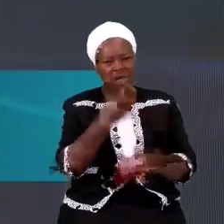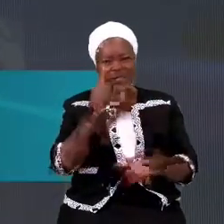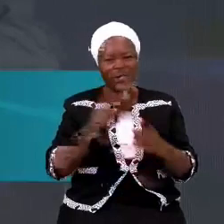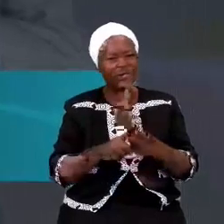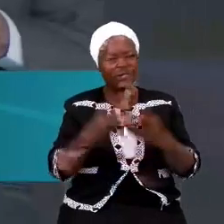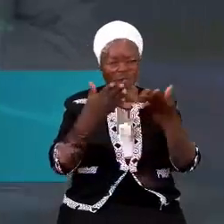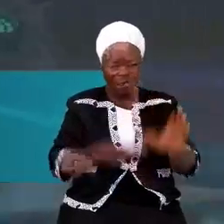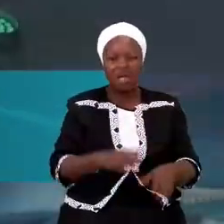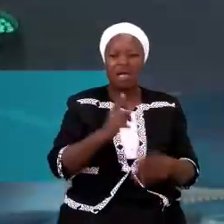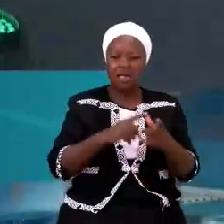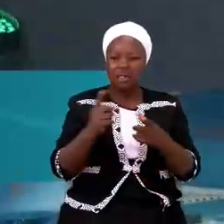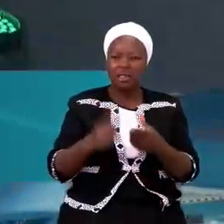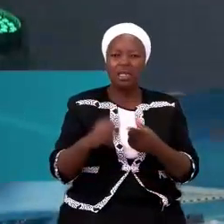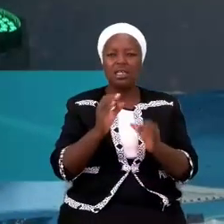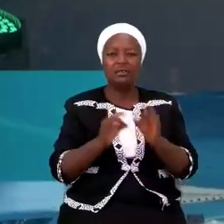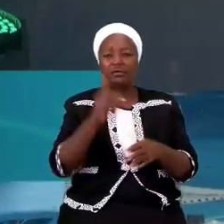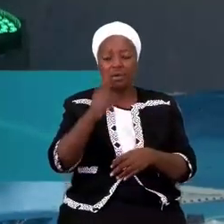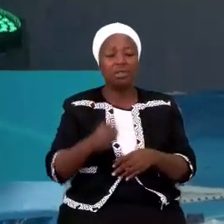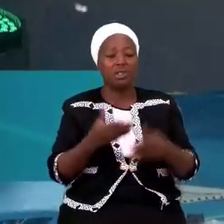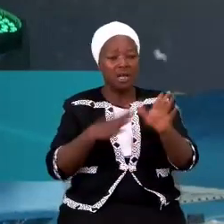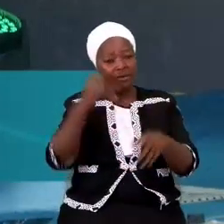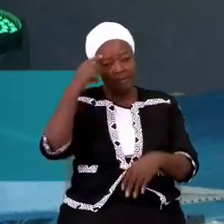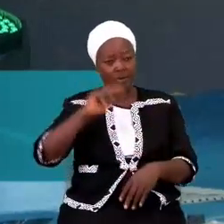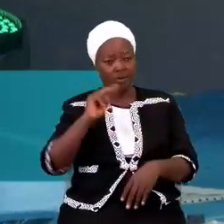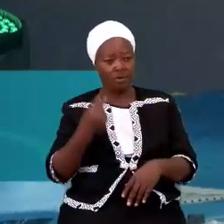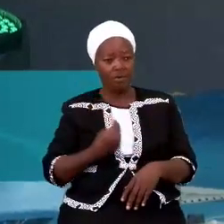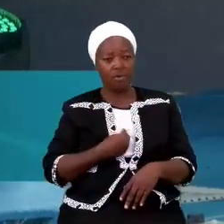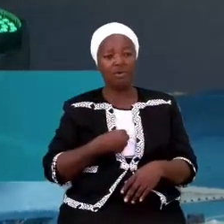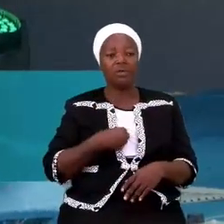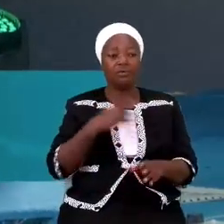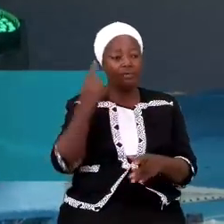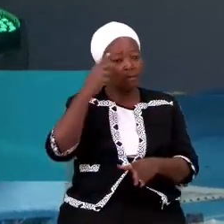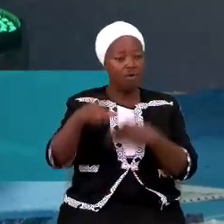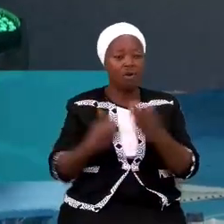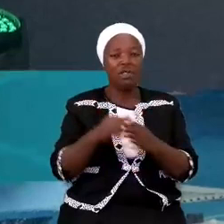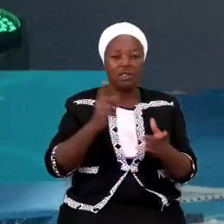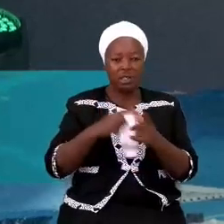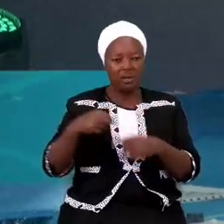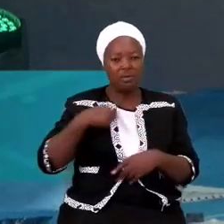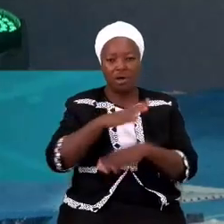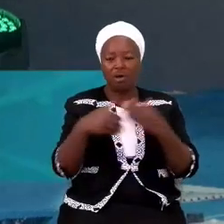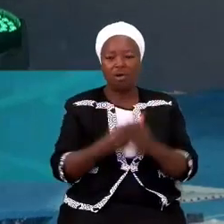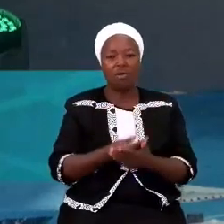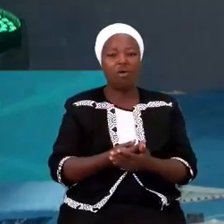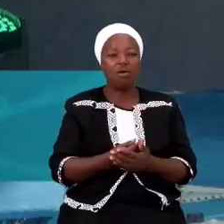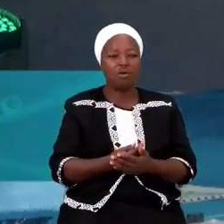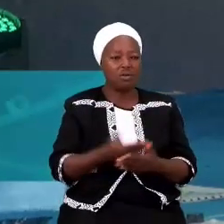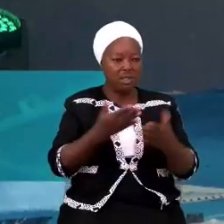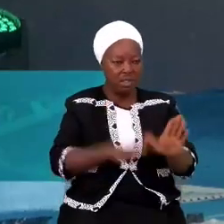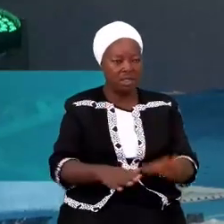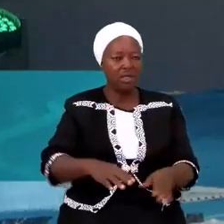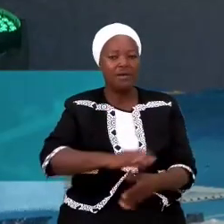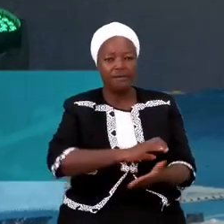verse 15, it says, and that he died for all. Don't miss that. He didn't die